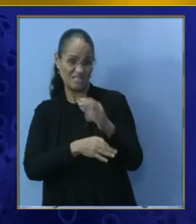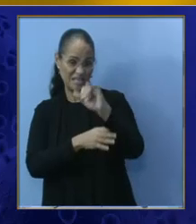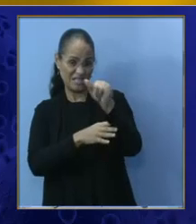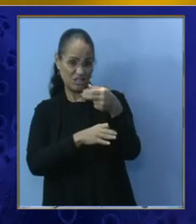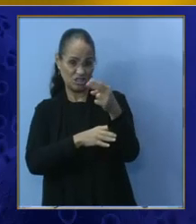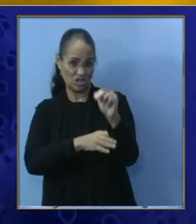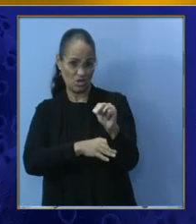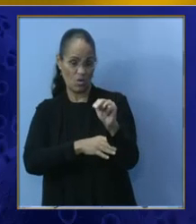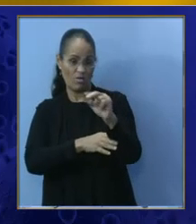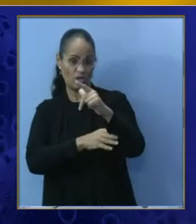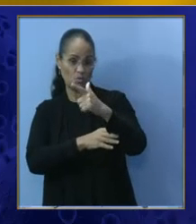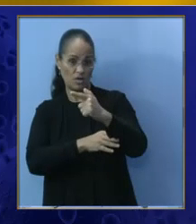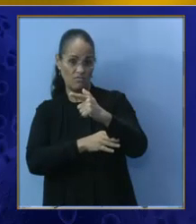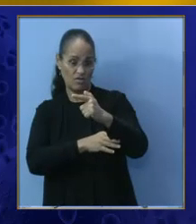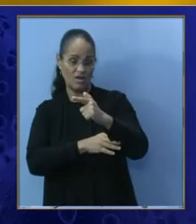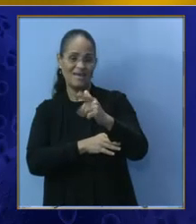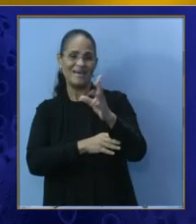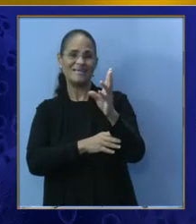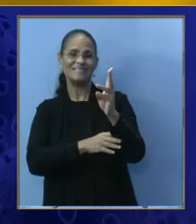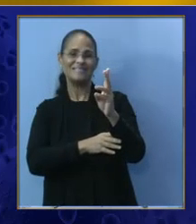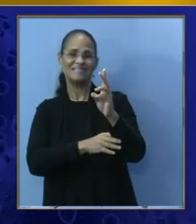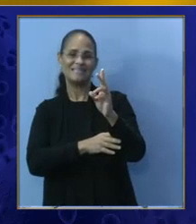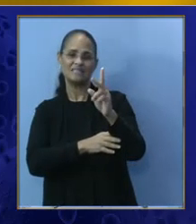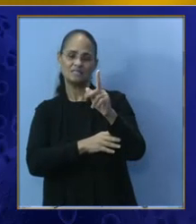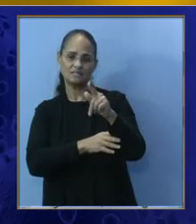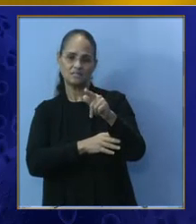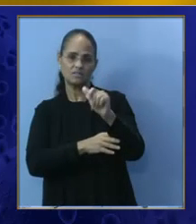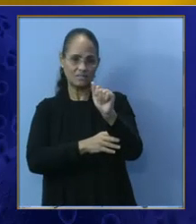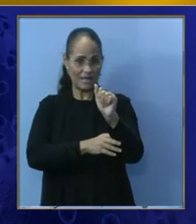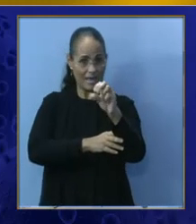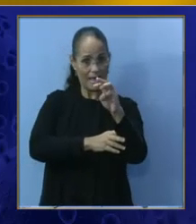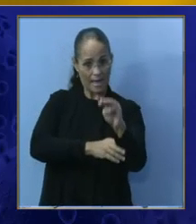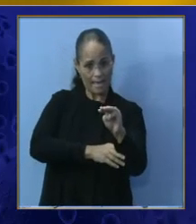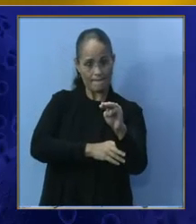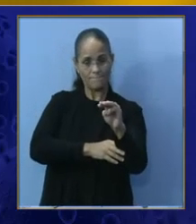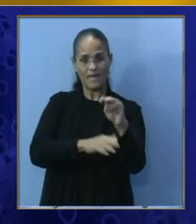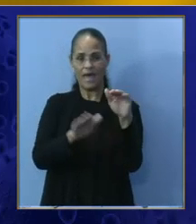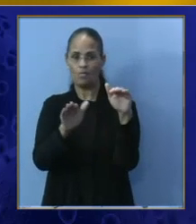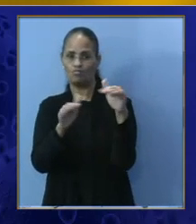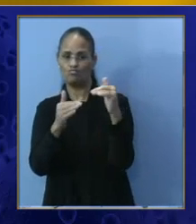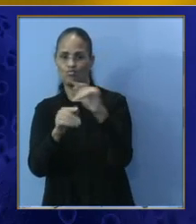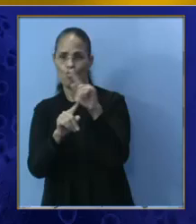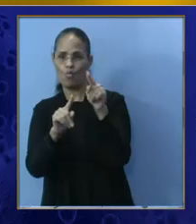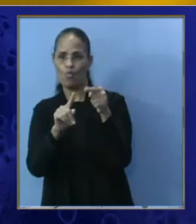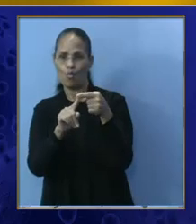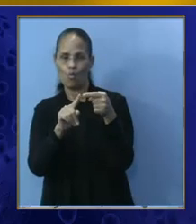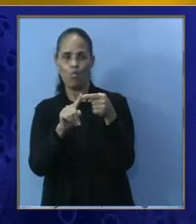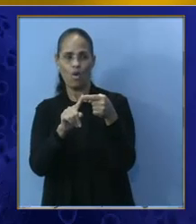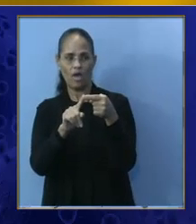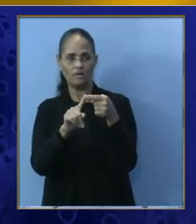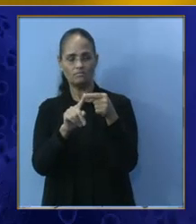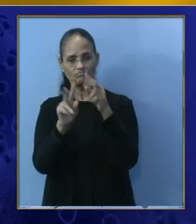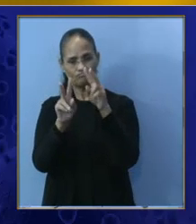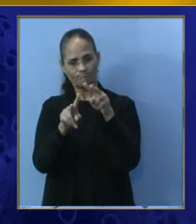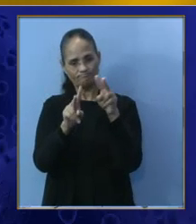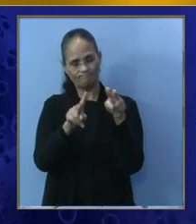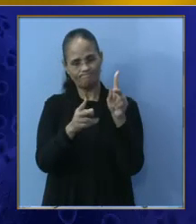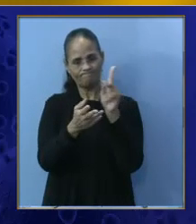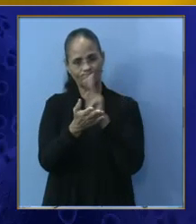January 21st at 6 a.m., and the restrictions, as always, will be reviewed on a 2-week